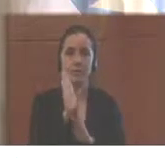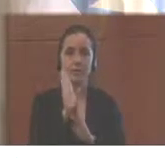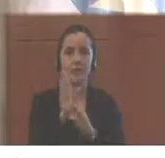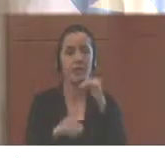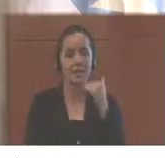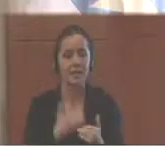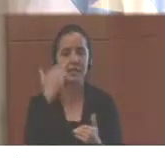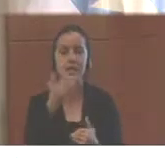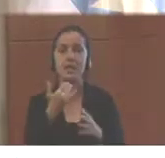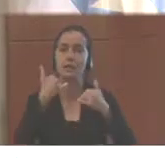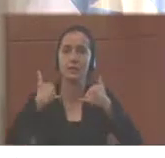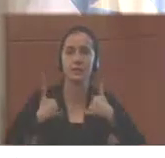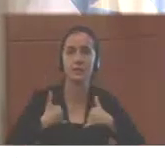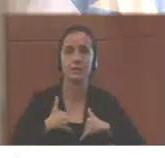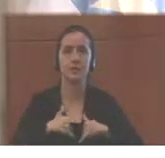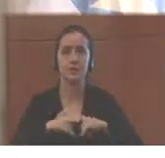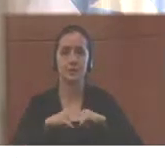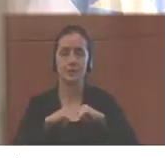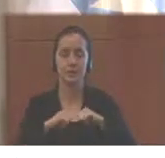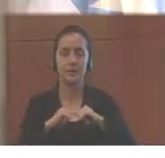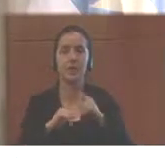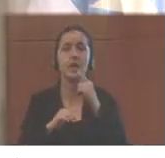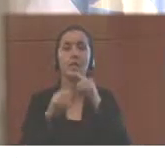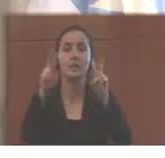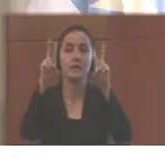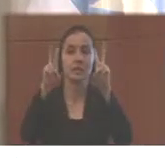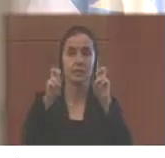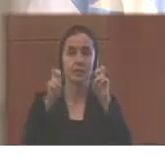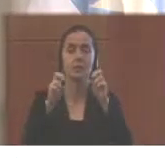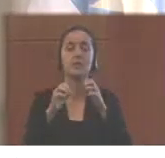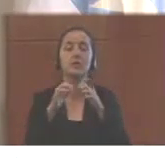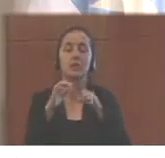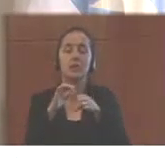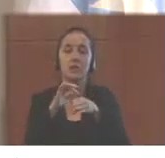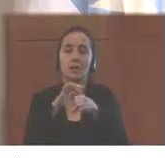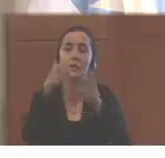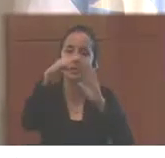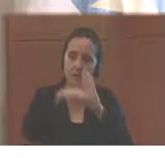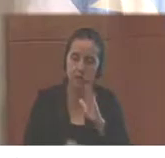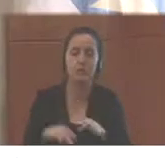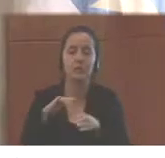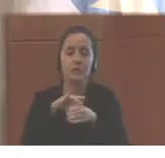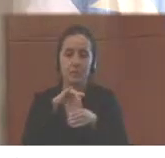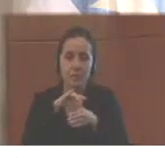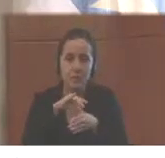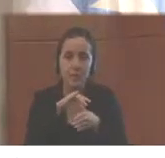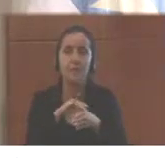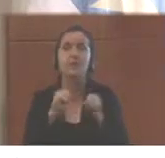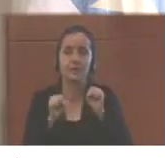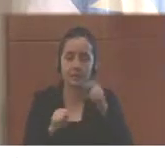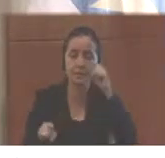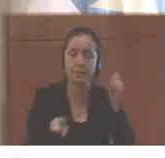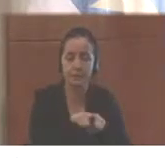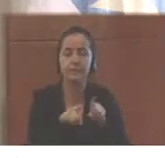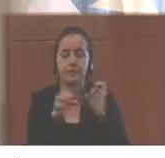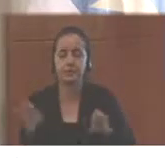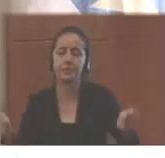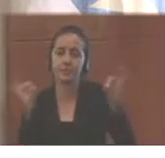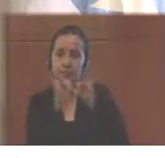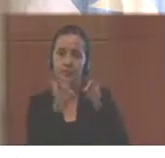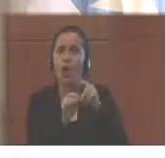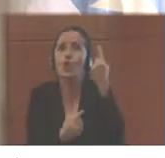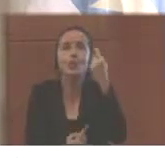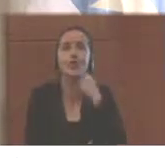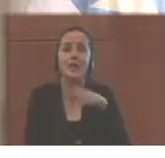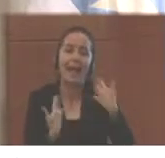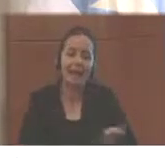while reinforcing the need to rehabilitate rather than recover simply from disasters, with a special emphasis on incorporating